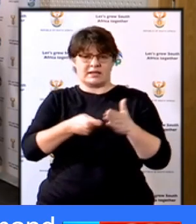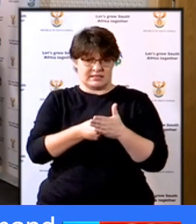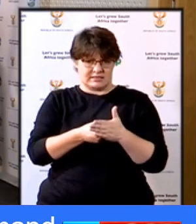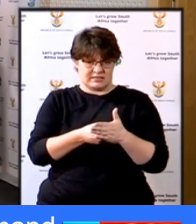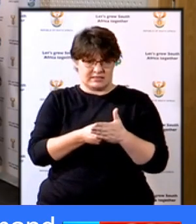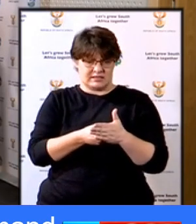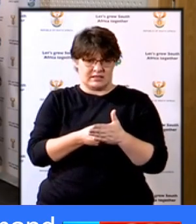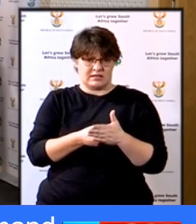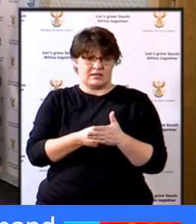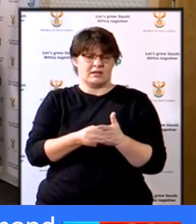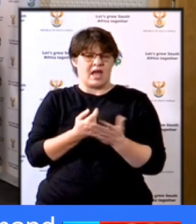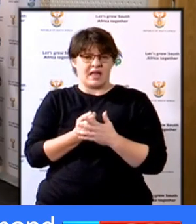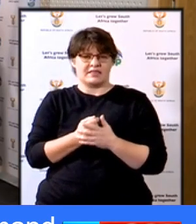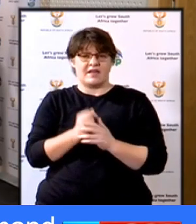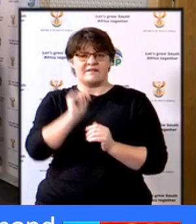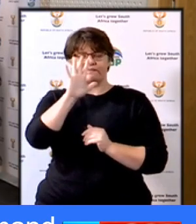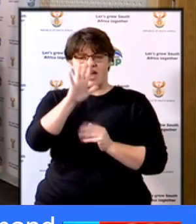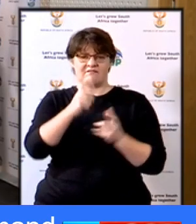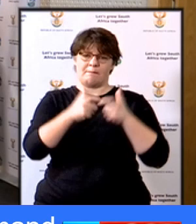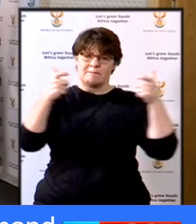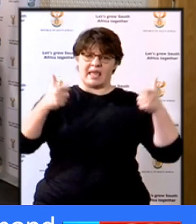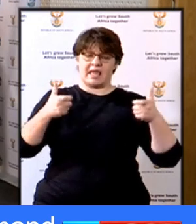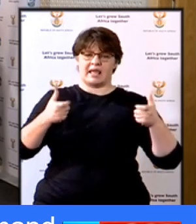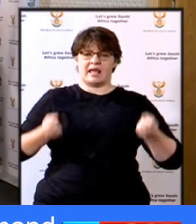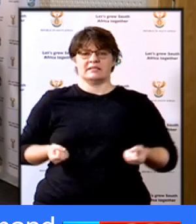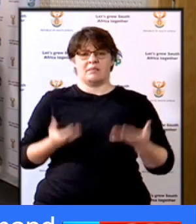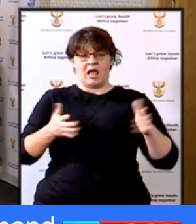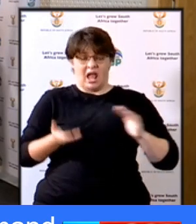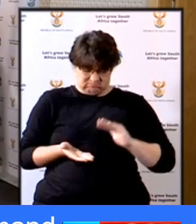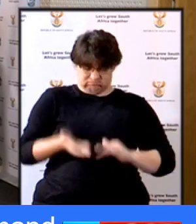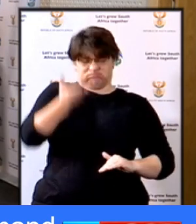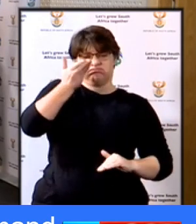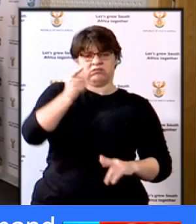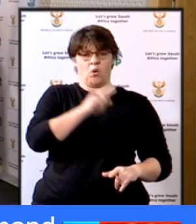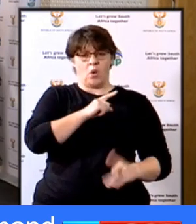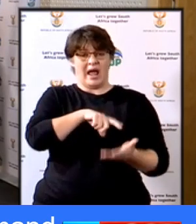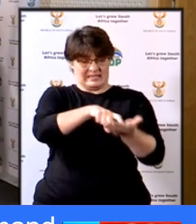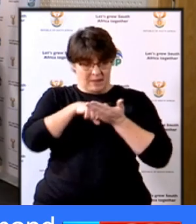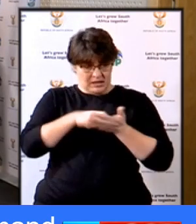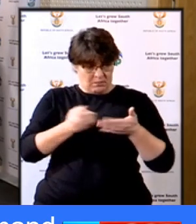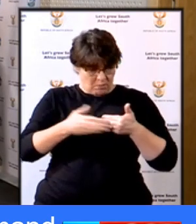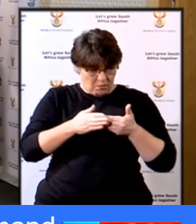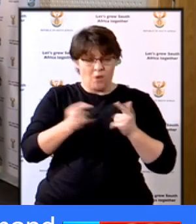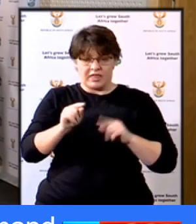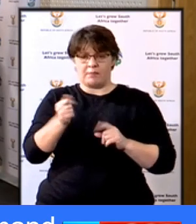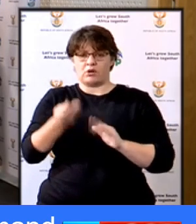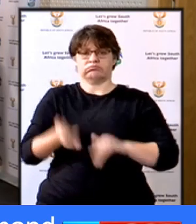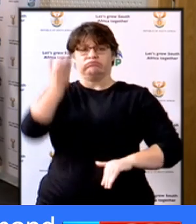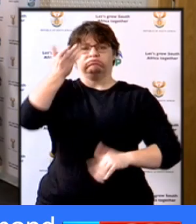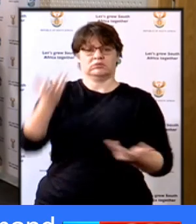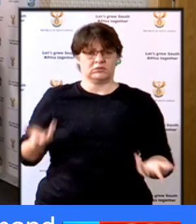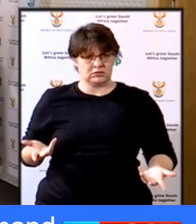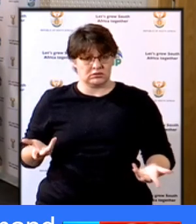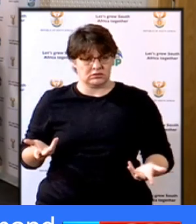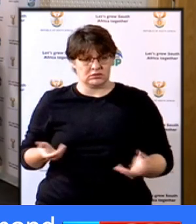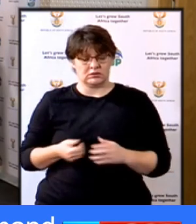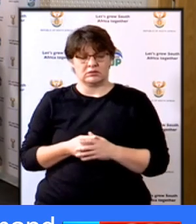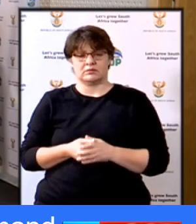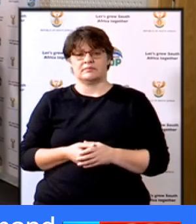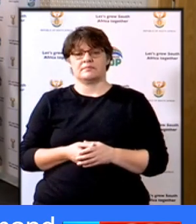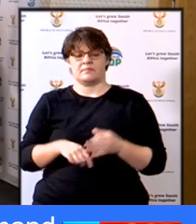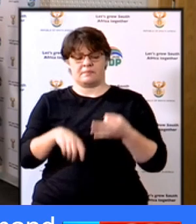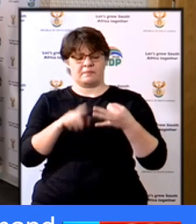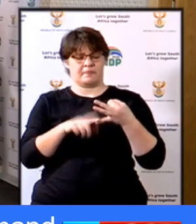and the five big suppliers has increased prices due to increased demand for these basic foods? And is also asking